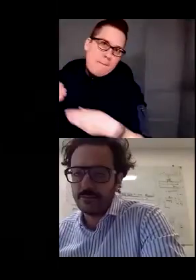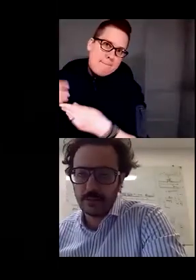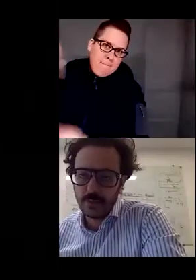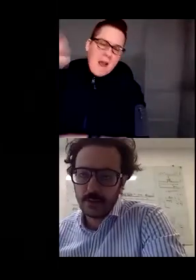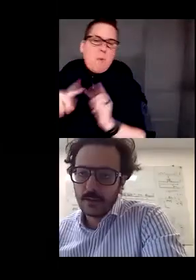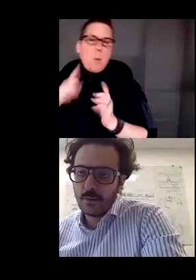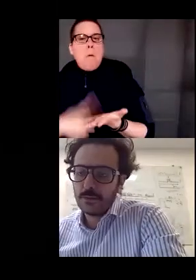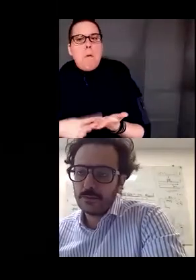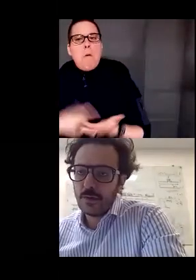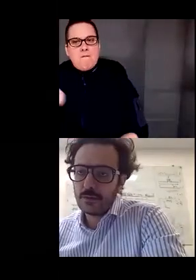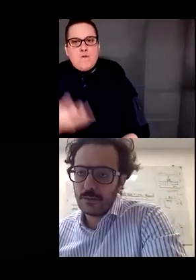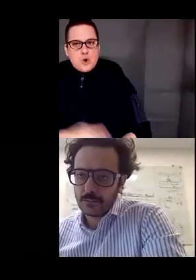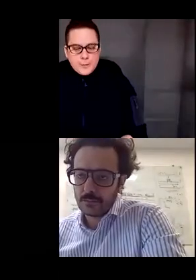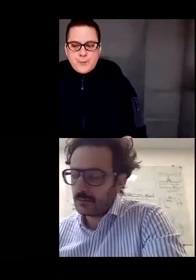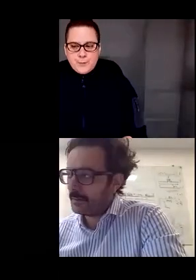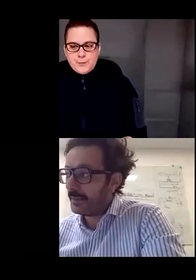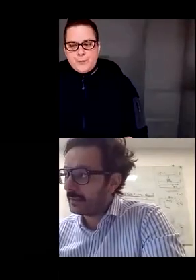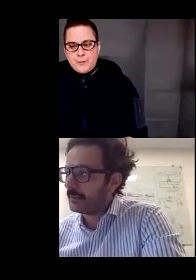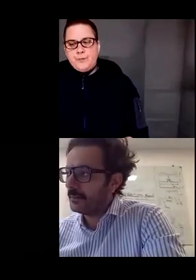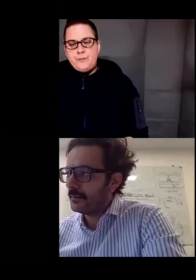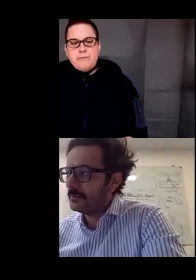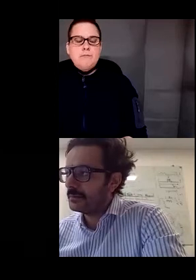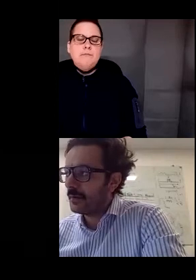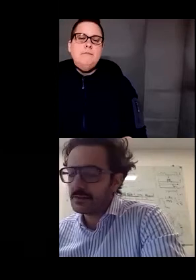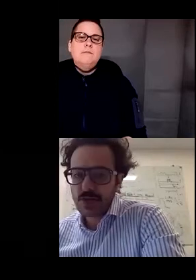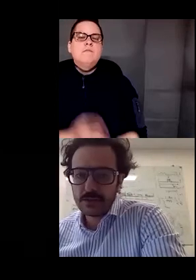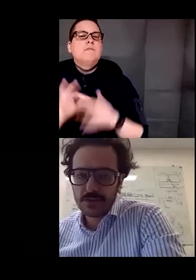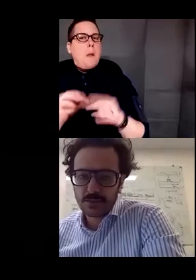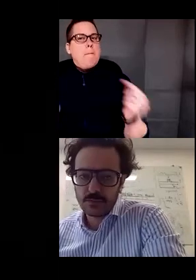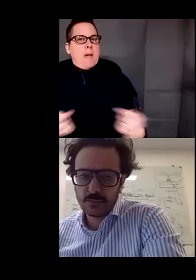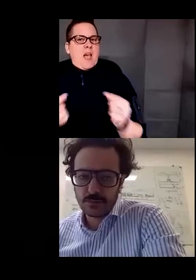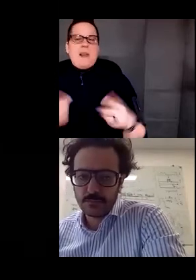a few of them. When you talk about pain, what are the